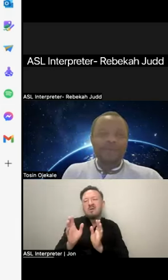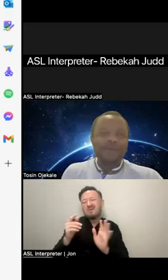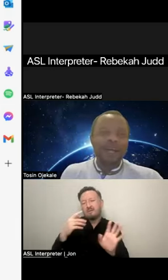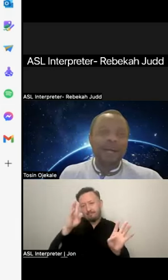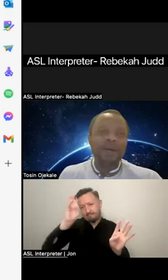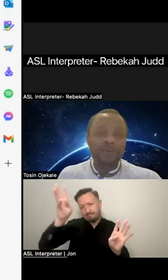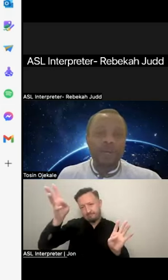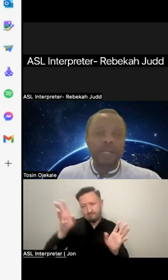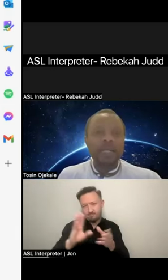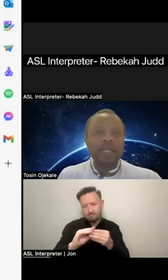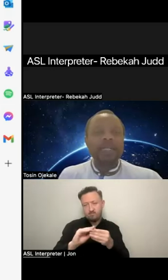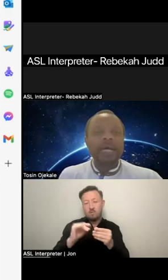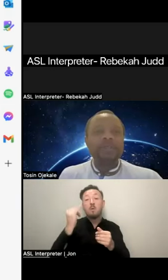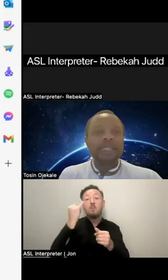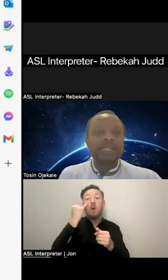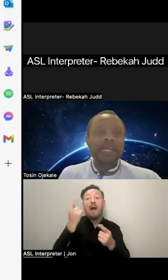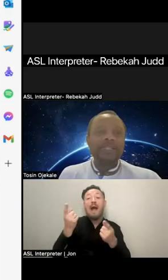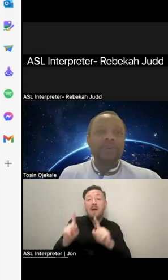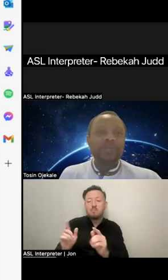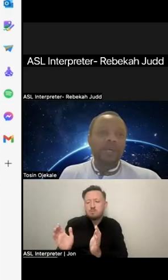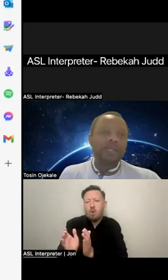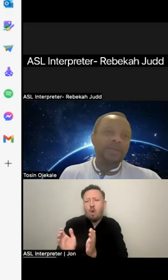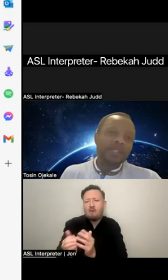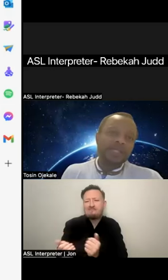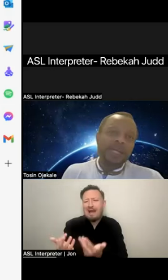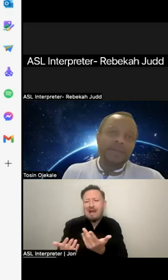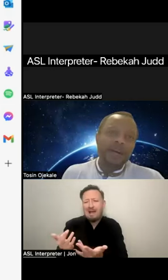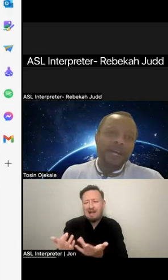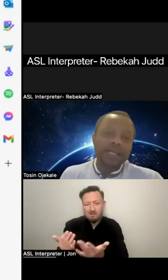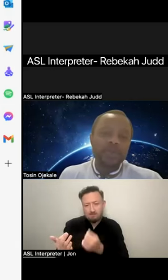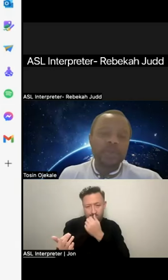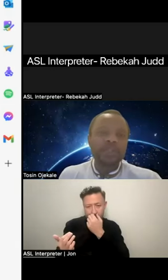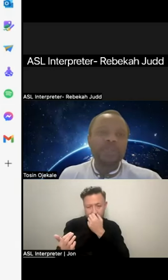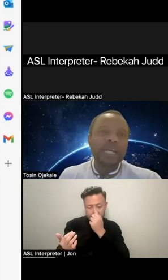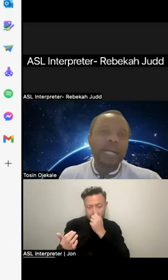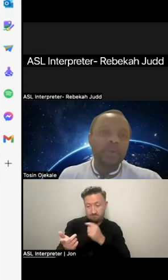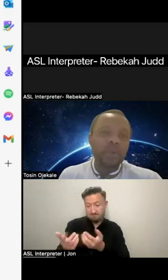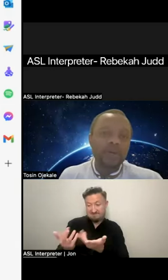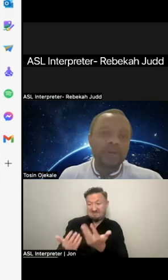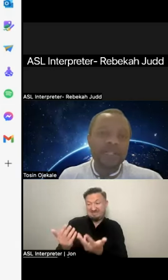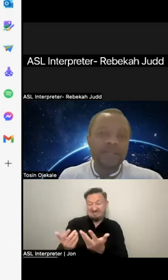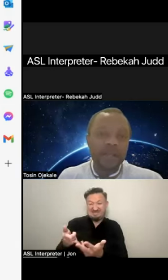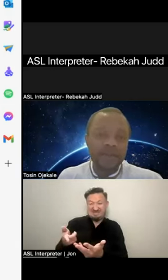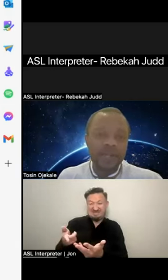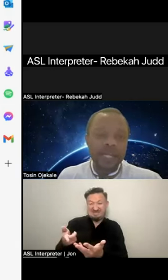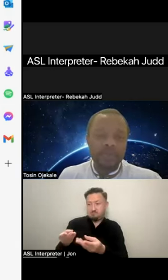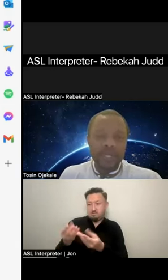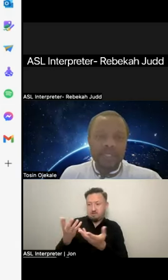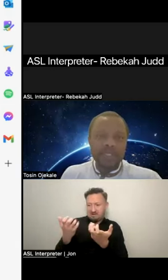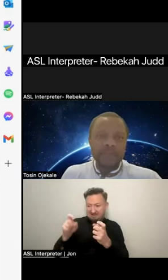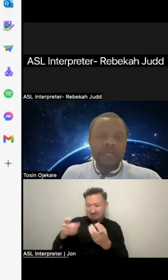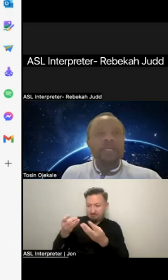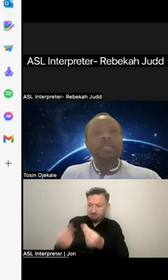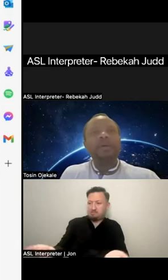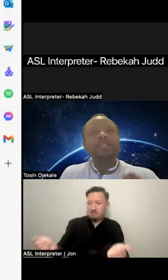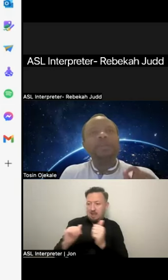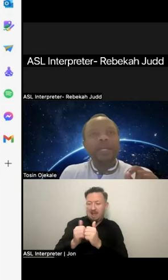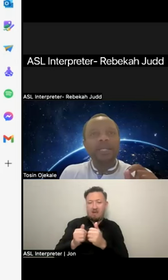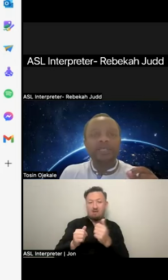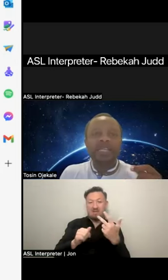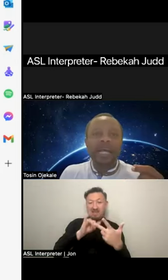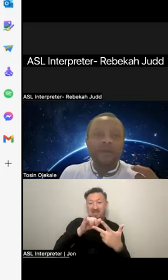of a small fire outbreak. Now, the easiest way to extinguish that fire is what? To take out one of these three elements.